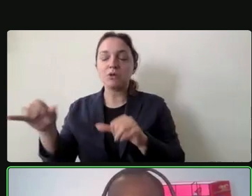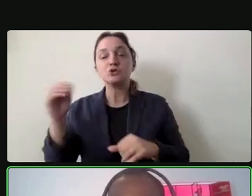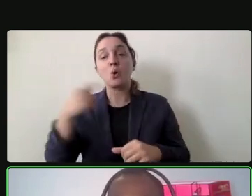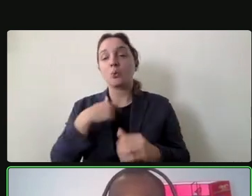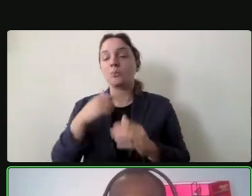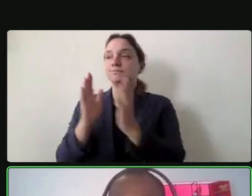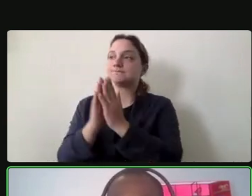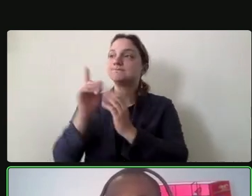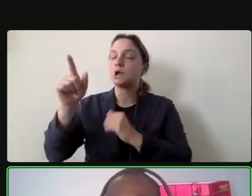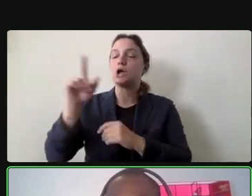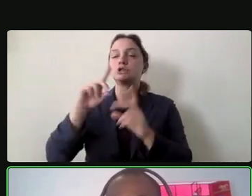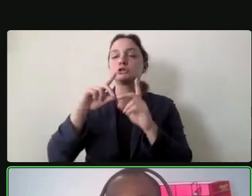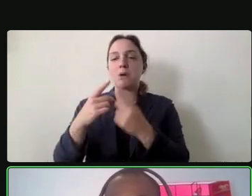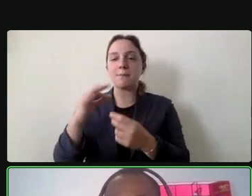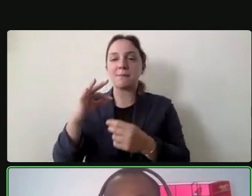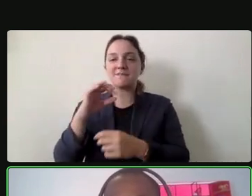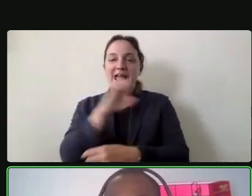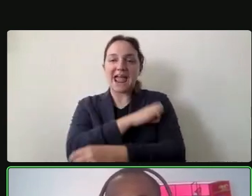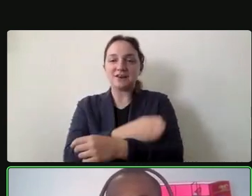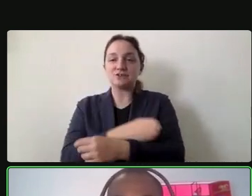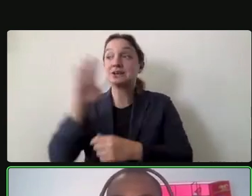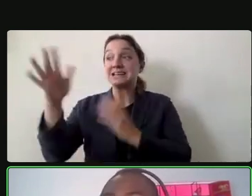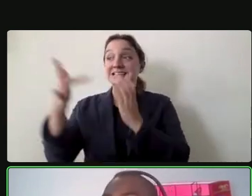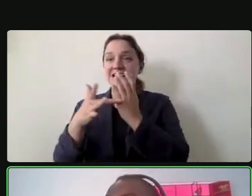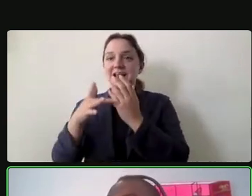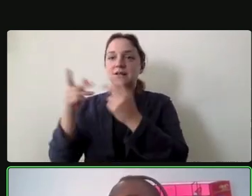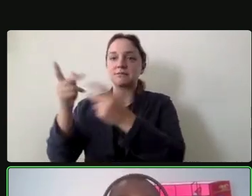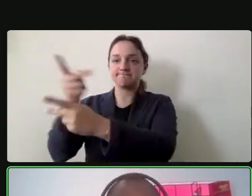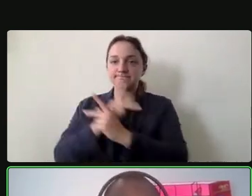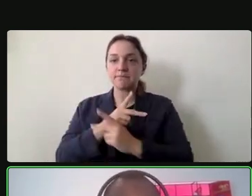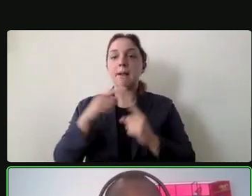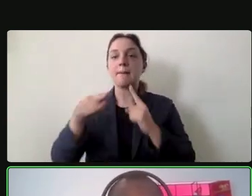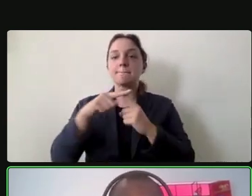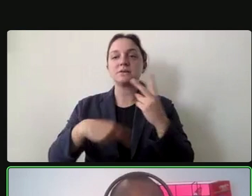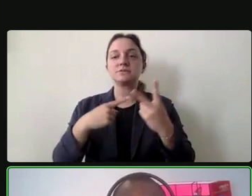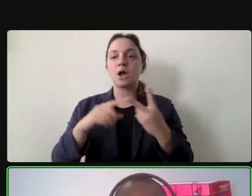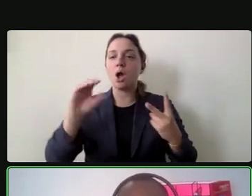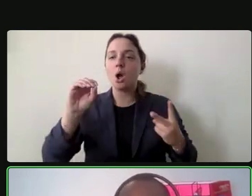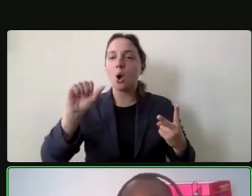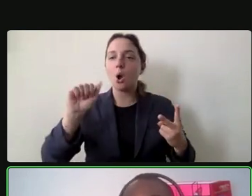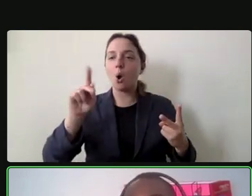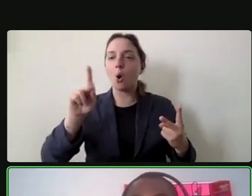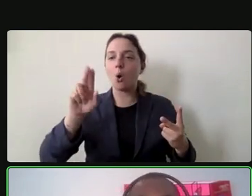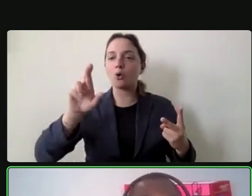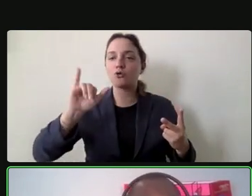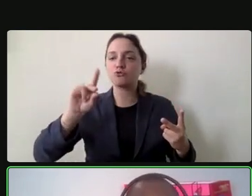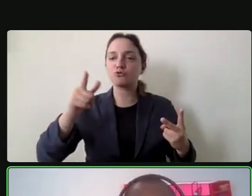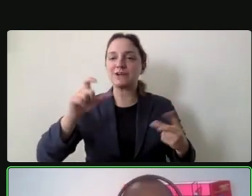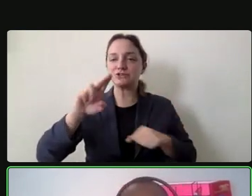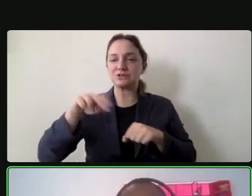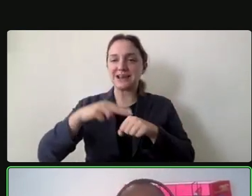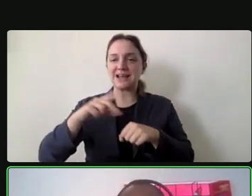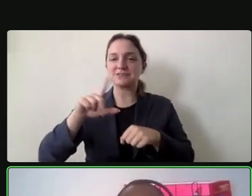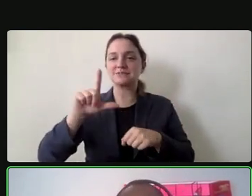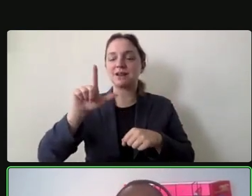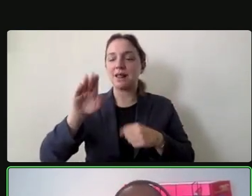Energy technology and technology from Oak Ridge National Labs, as well as Lawrence Berkeley, that